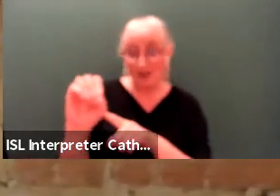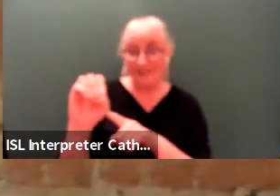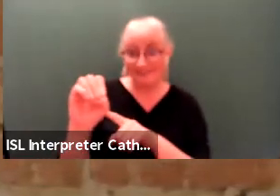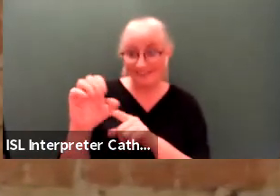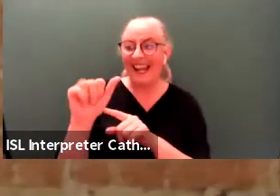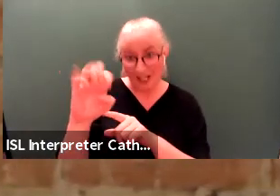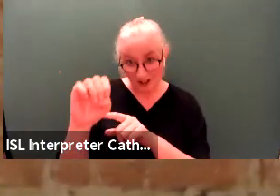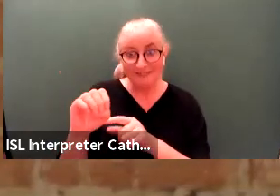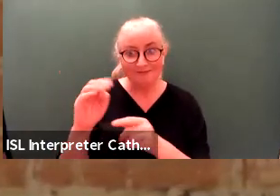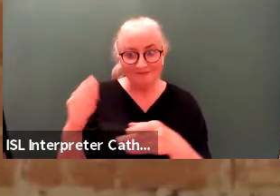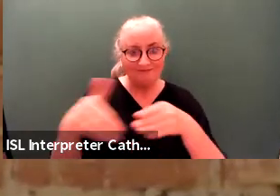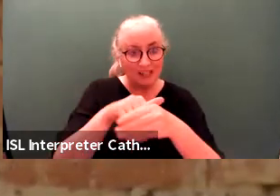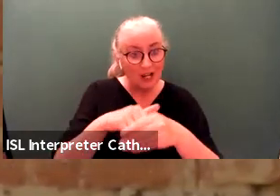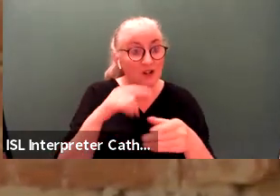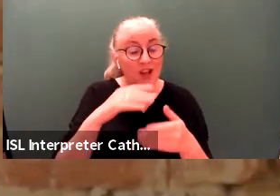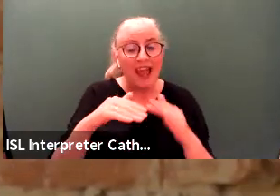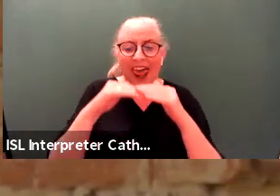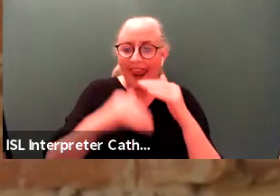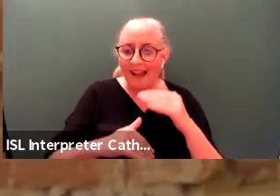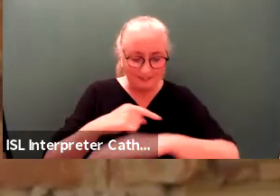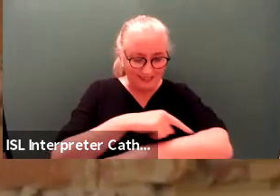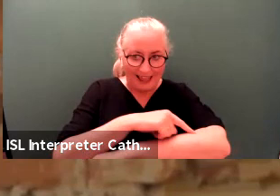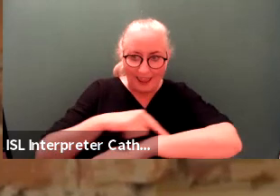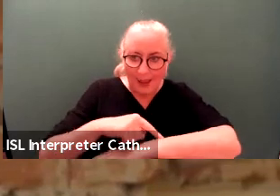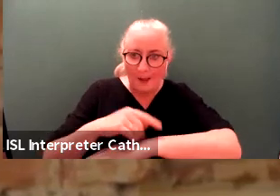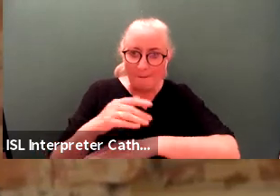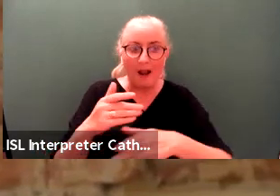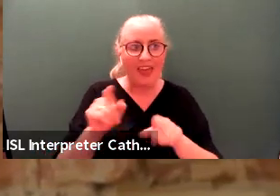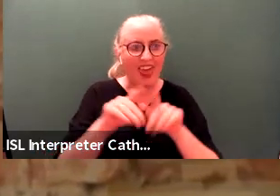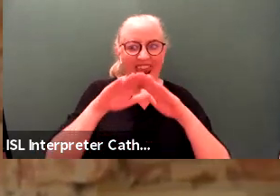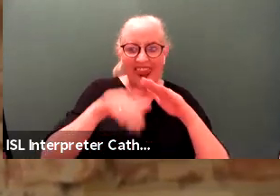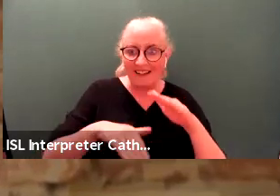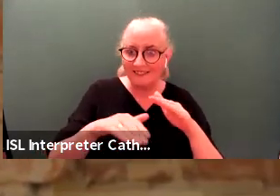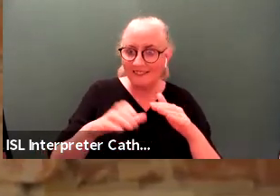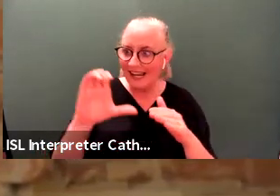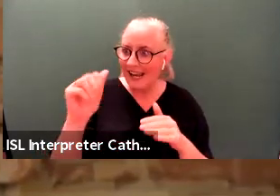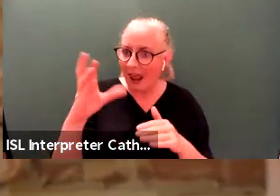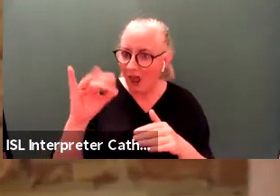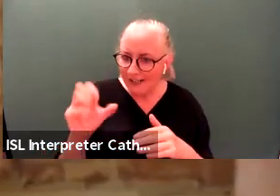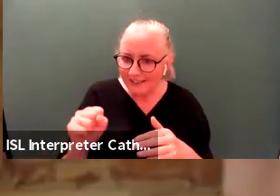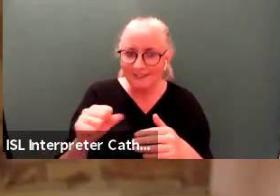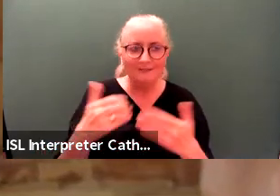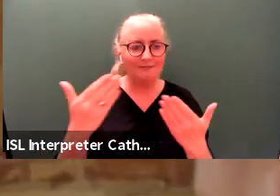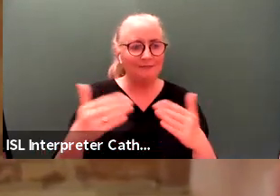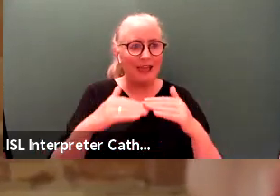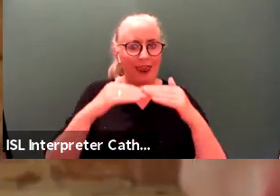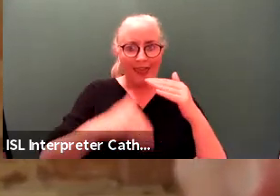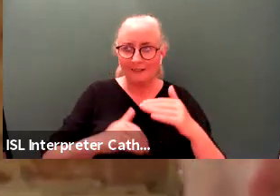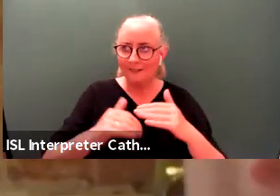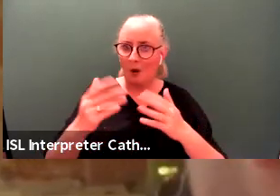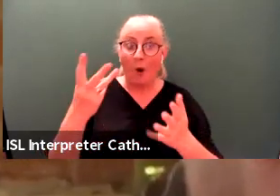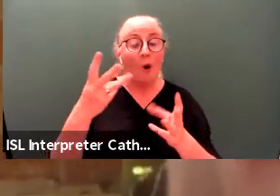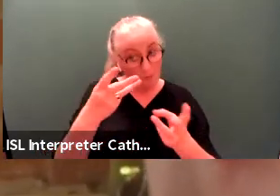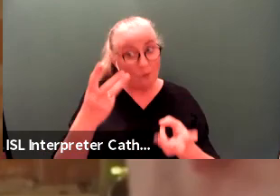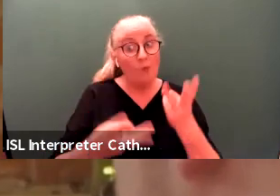play. With a decrease in lean muscle mass, which burns less calories, there's a decrease in metabolism, weight gain,